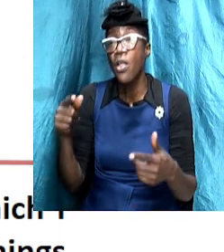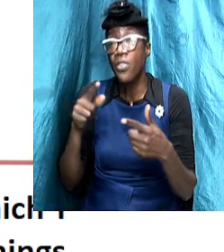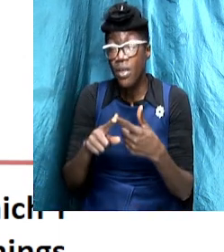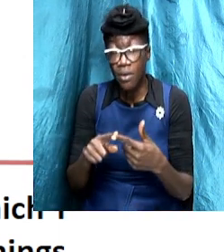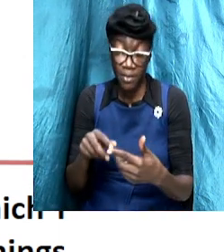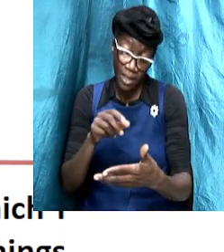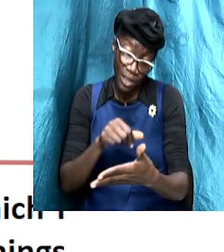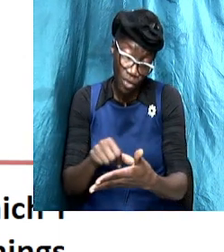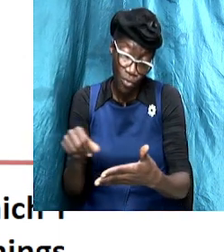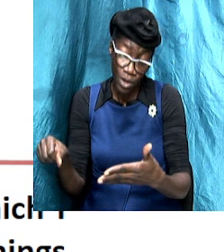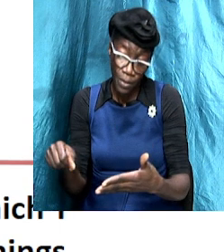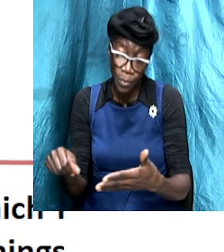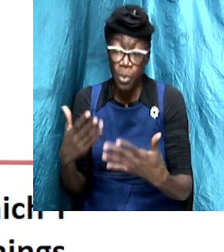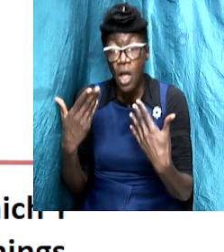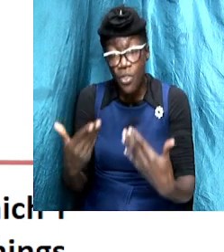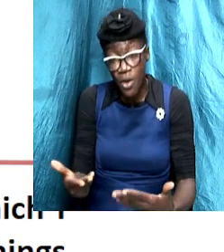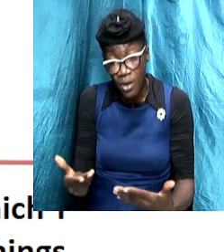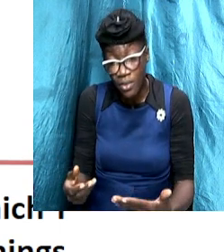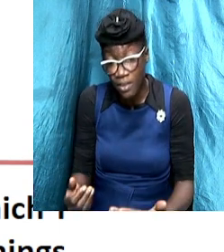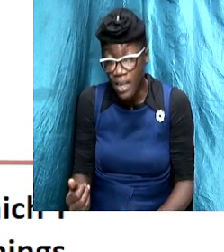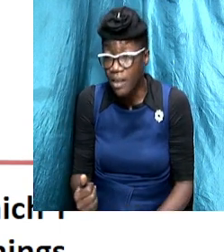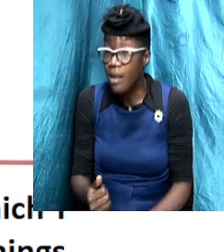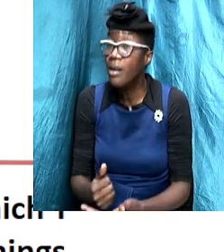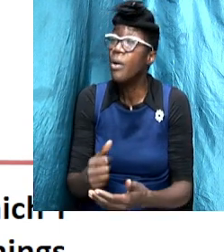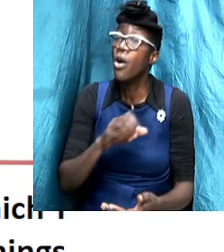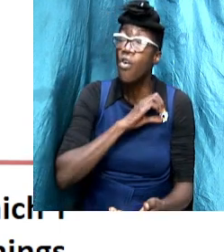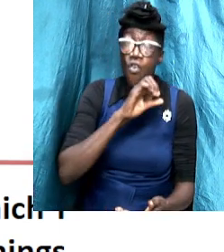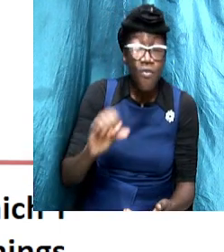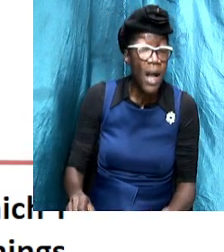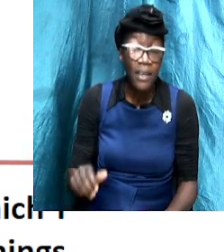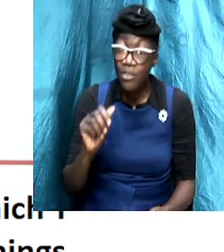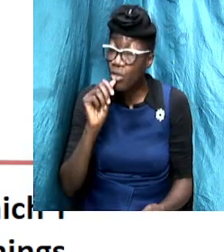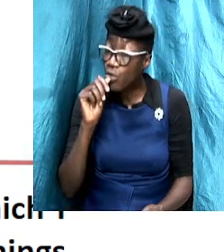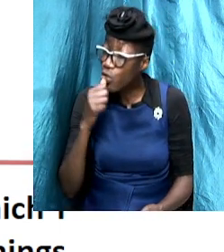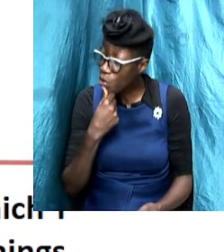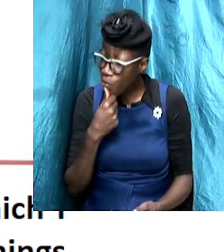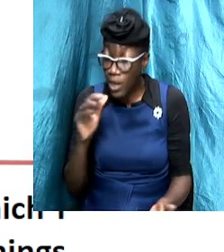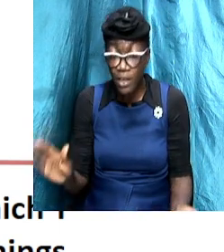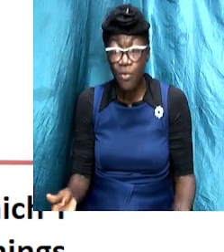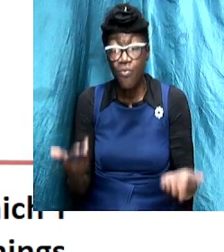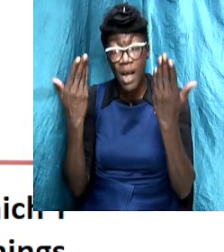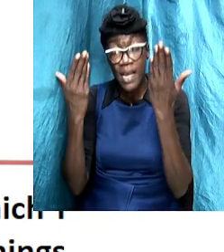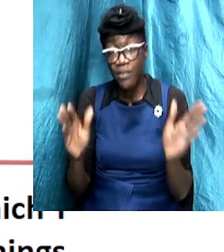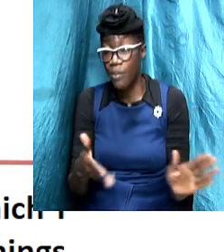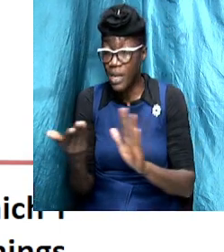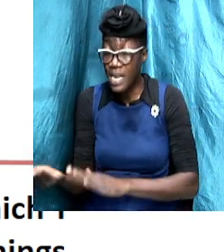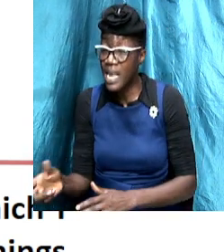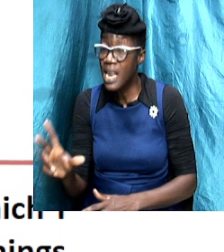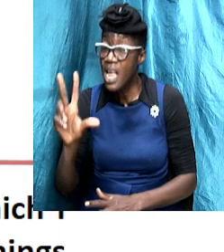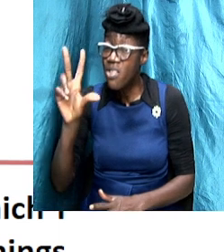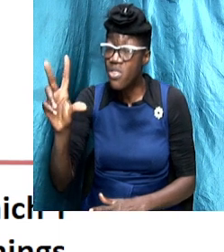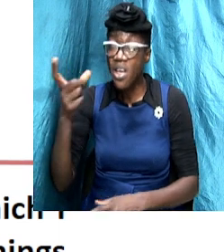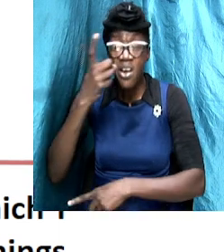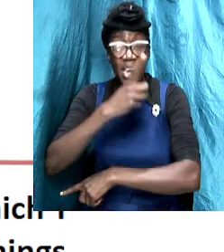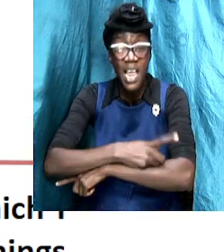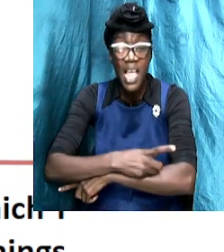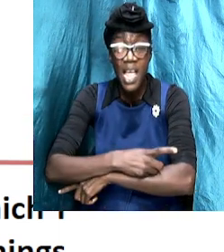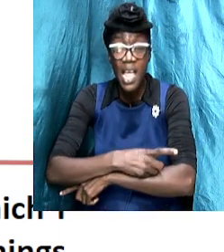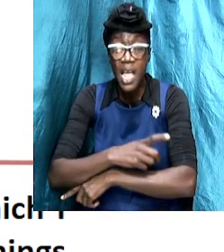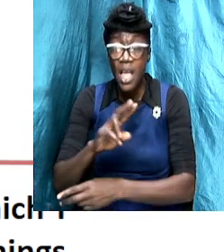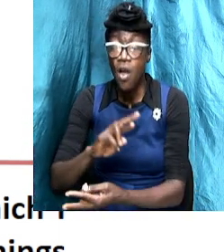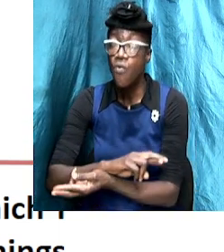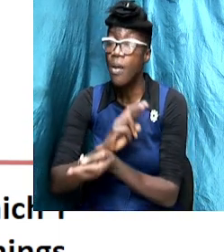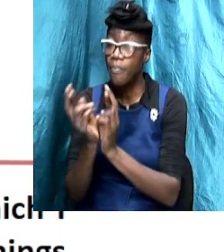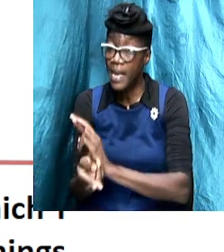is written, and thus it behoved Christ to suffer and to rise from the dead the third day, and that repentance and